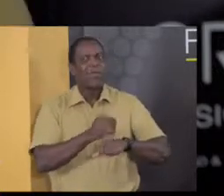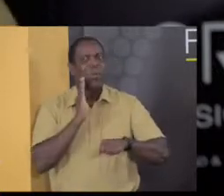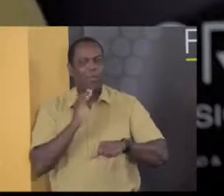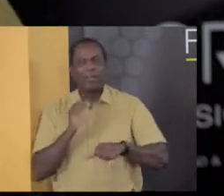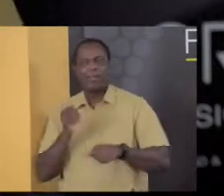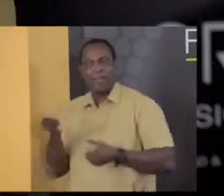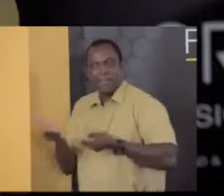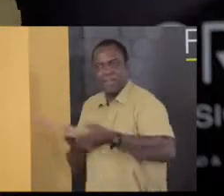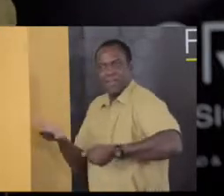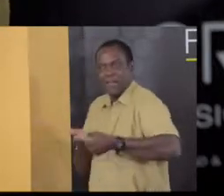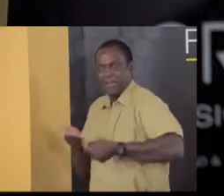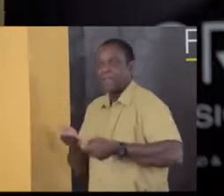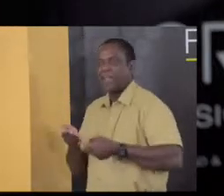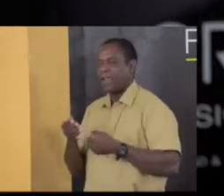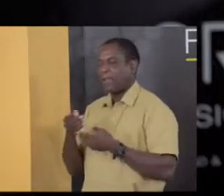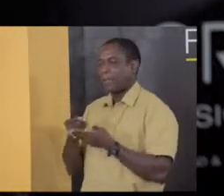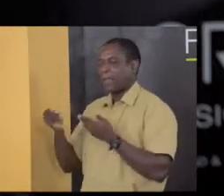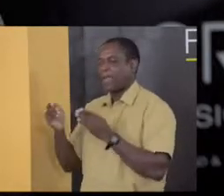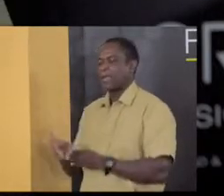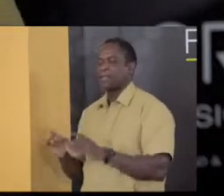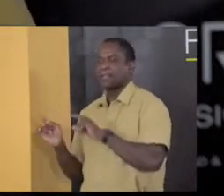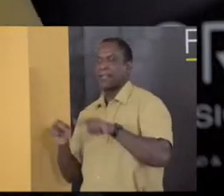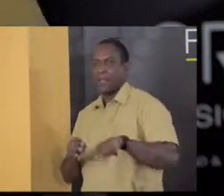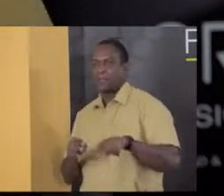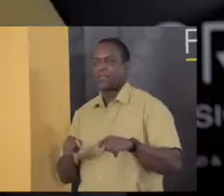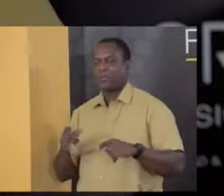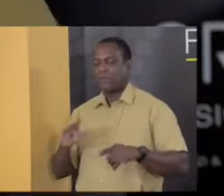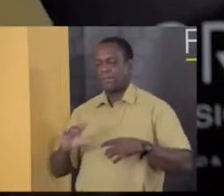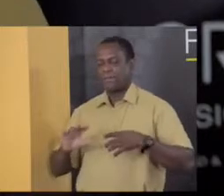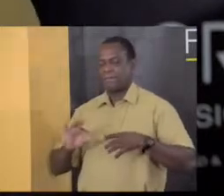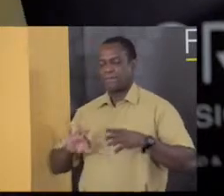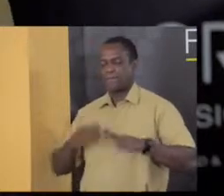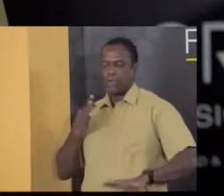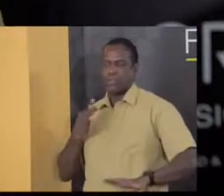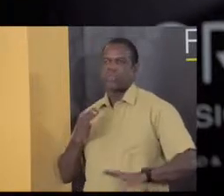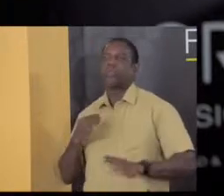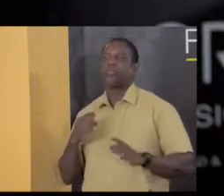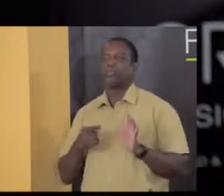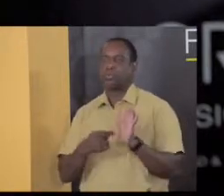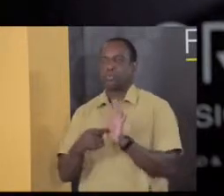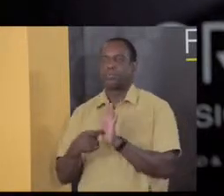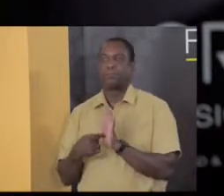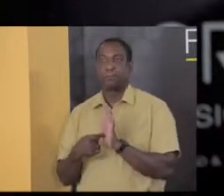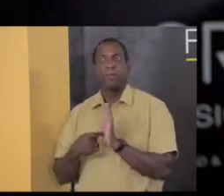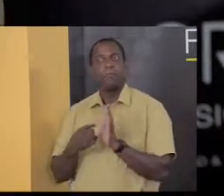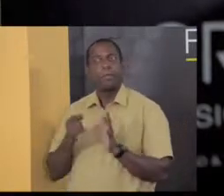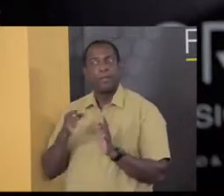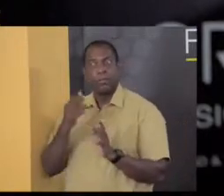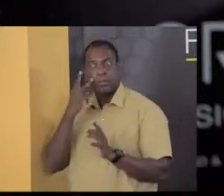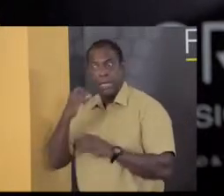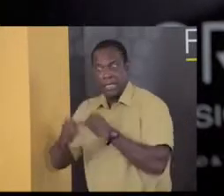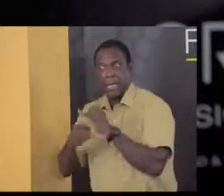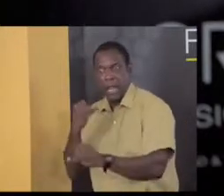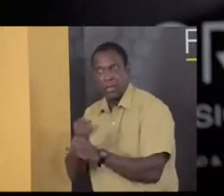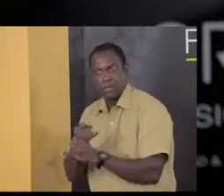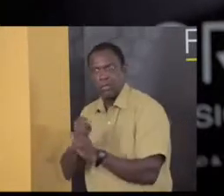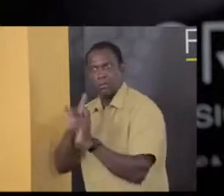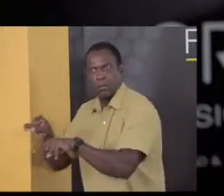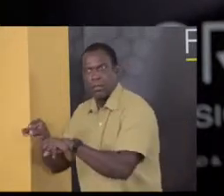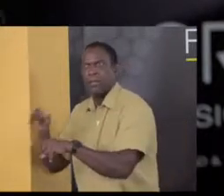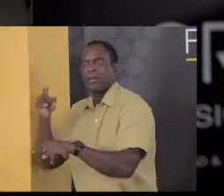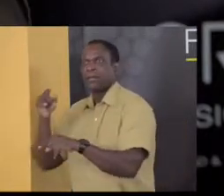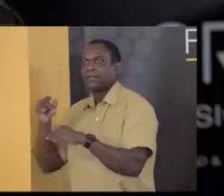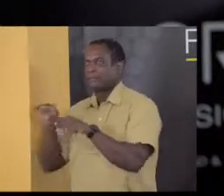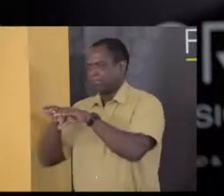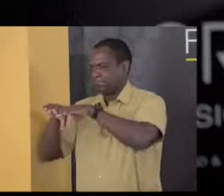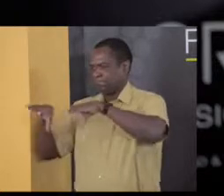fashion show. But when you look at the international events, you will see all those people that are sitting there have sheets of paper, and they're